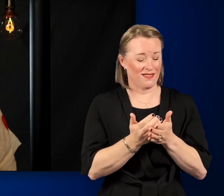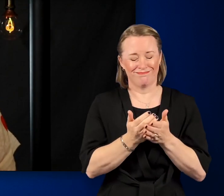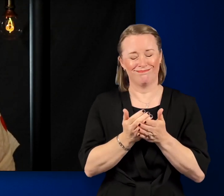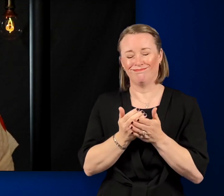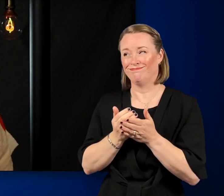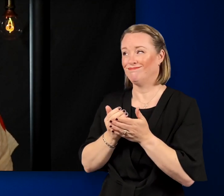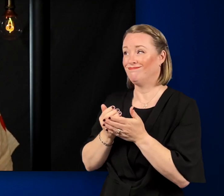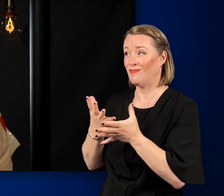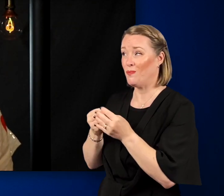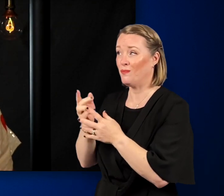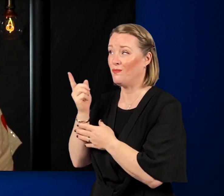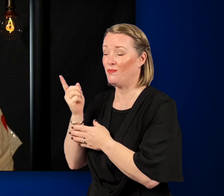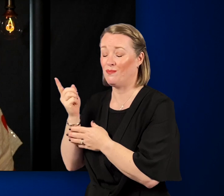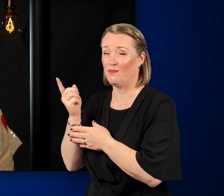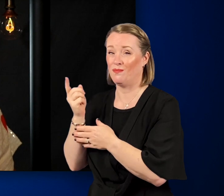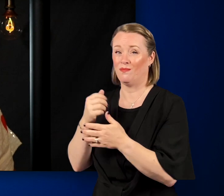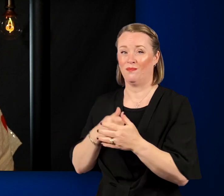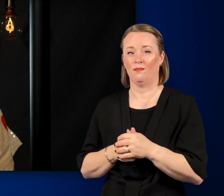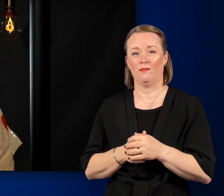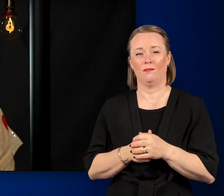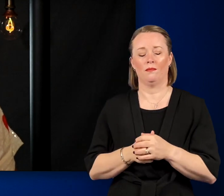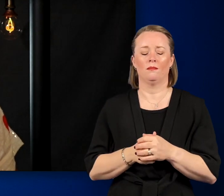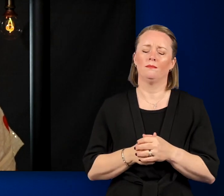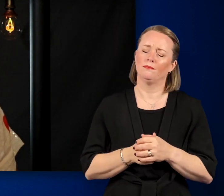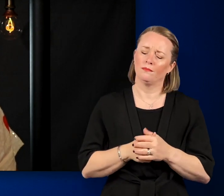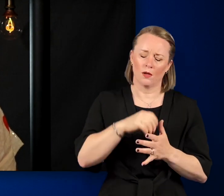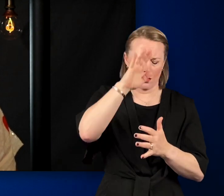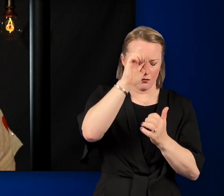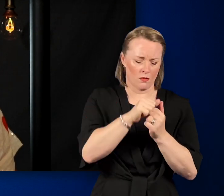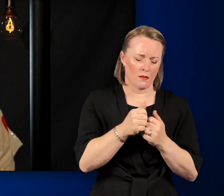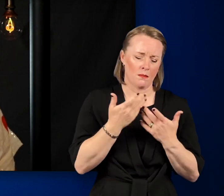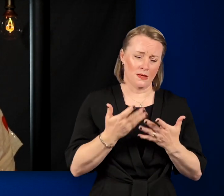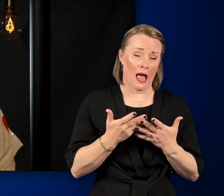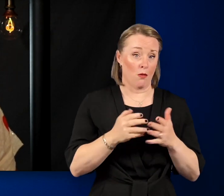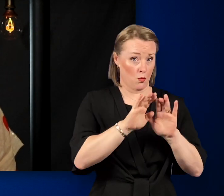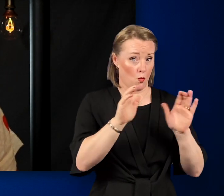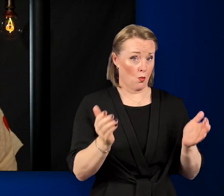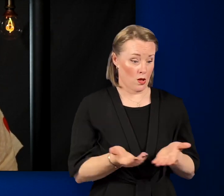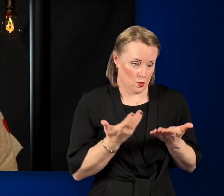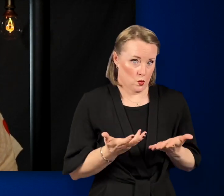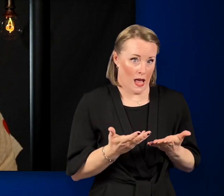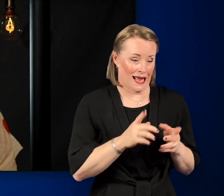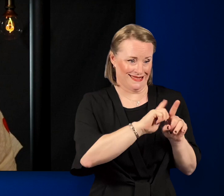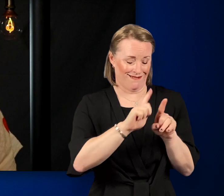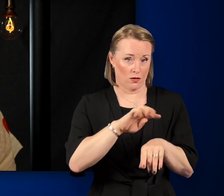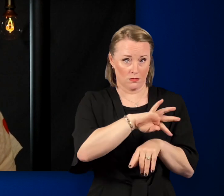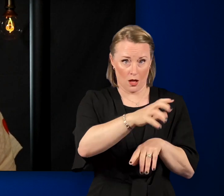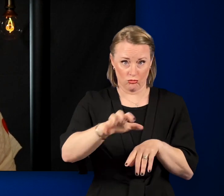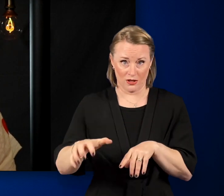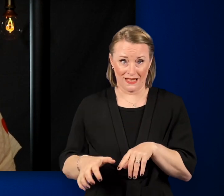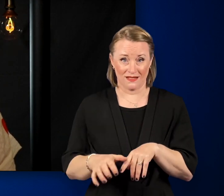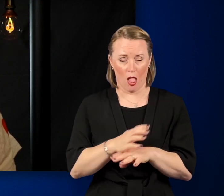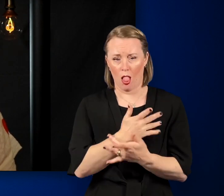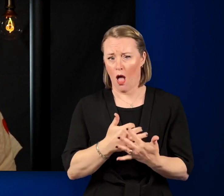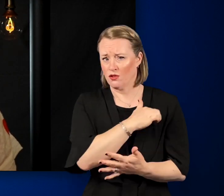And let's remember our brothers and sisters in many countries, as we've heard this morning from Mark Gibson, who face opposition which takes away